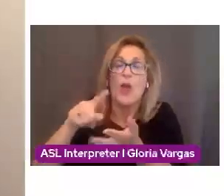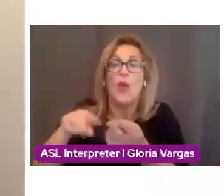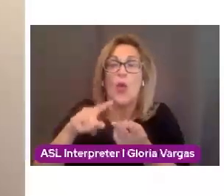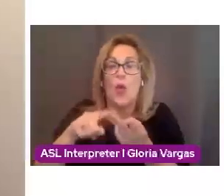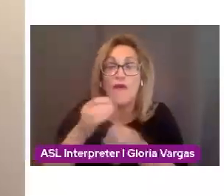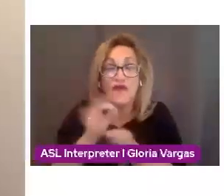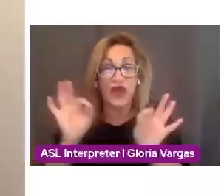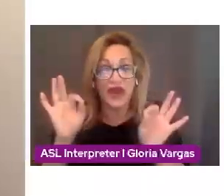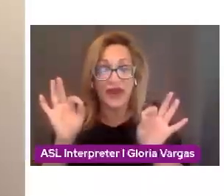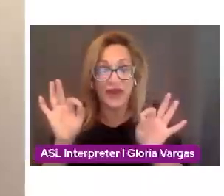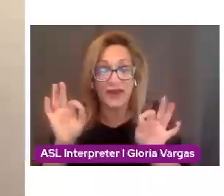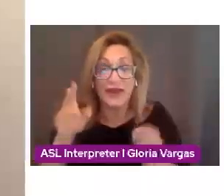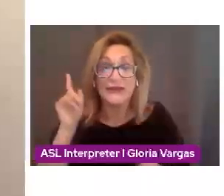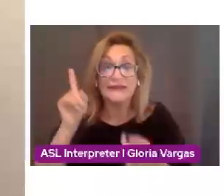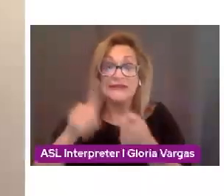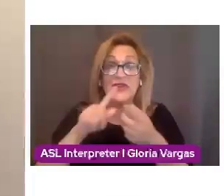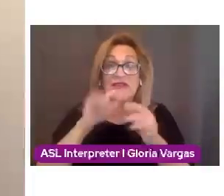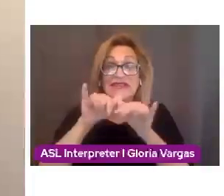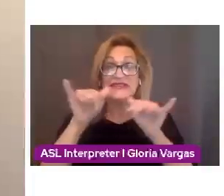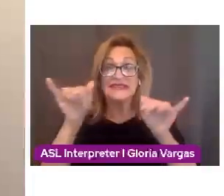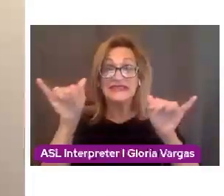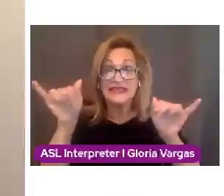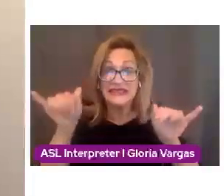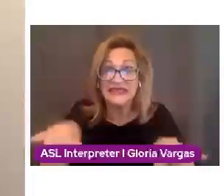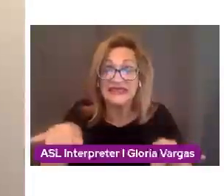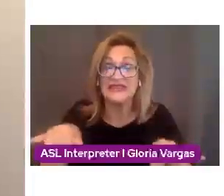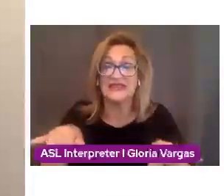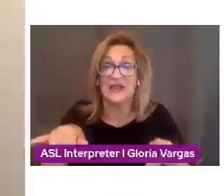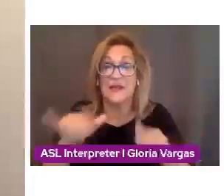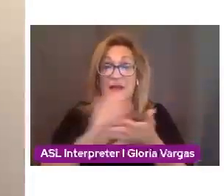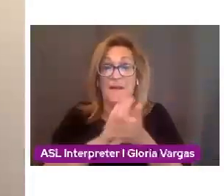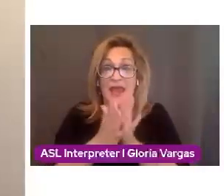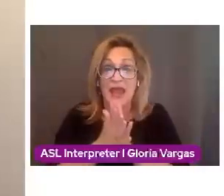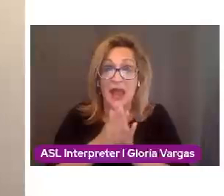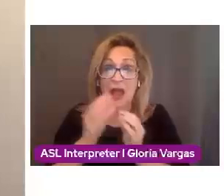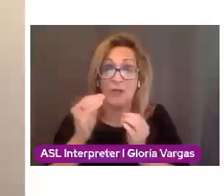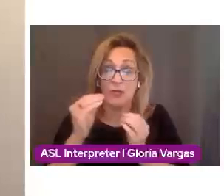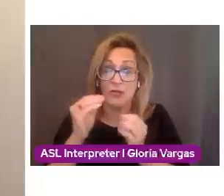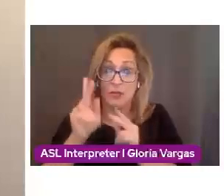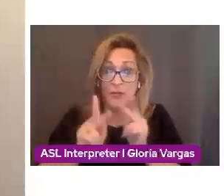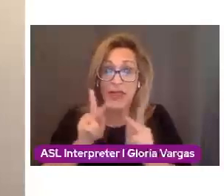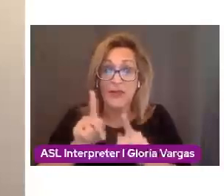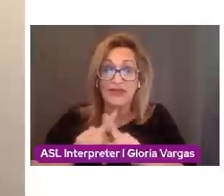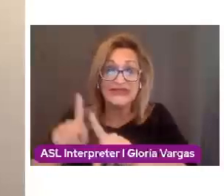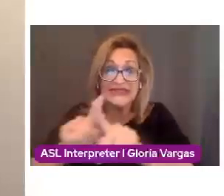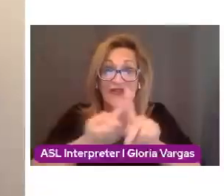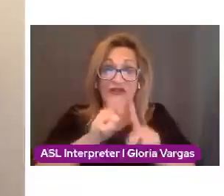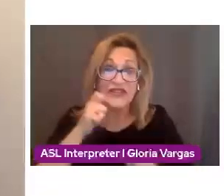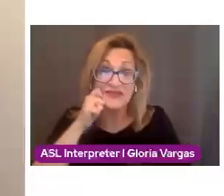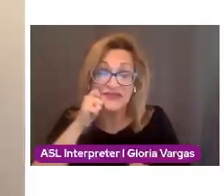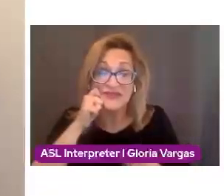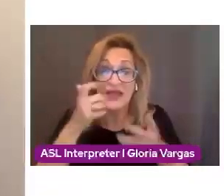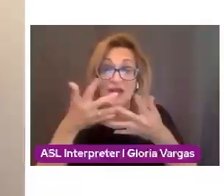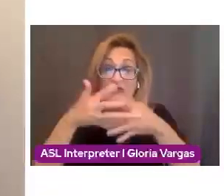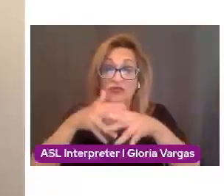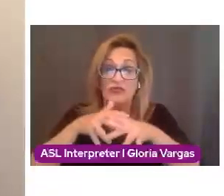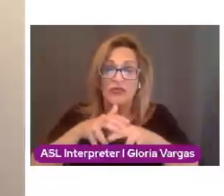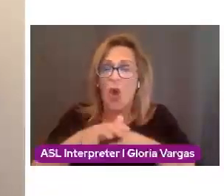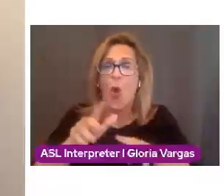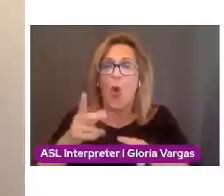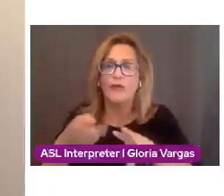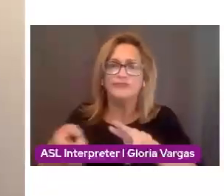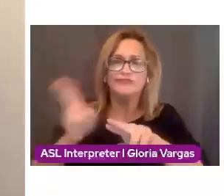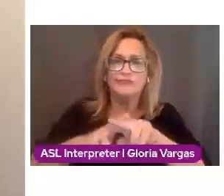wasn't until these systems started to become racially integrated that we started to see cost of tuition skyrocket as almost I